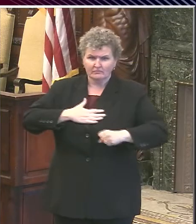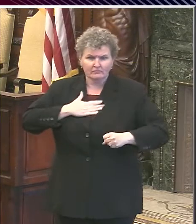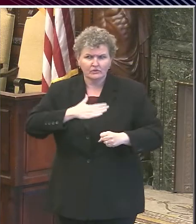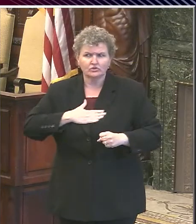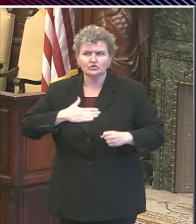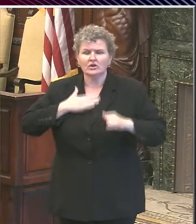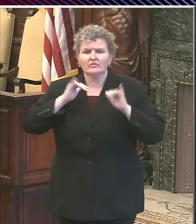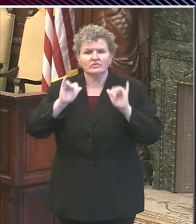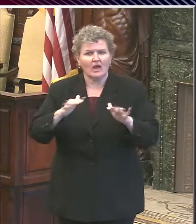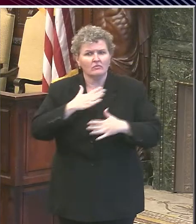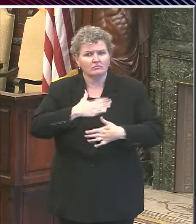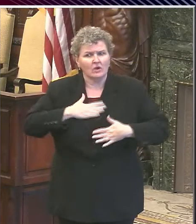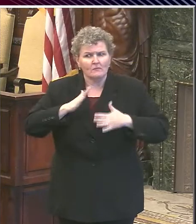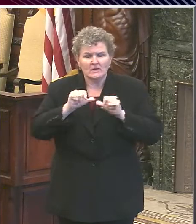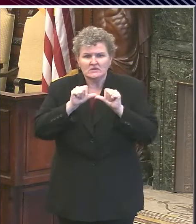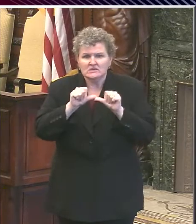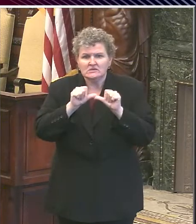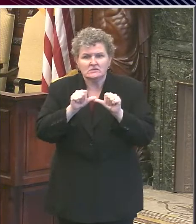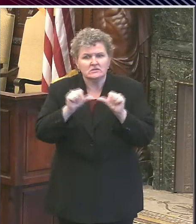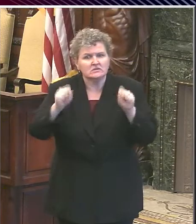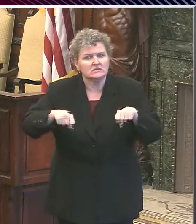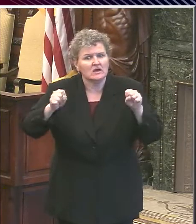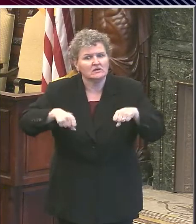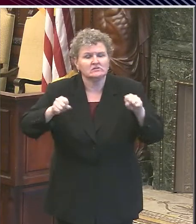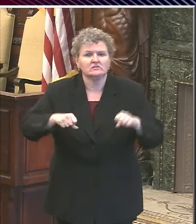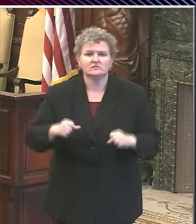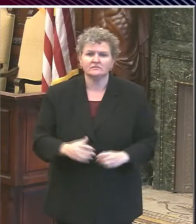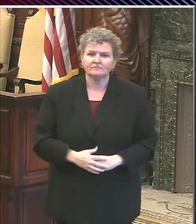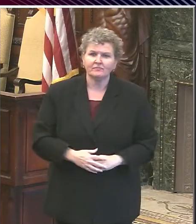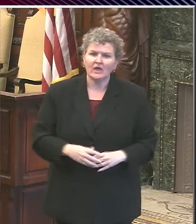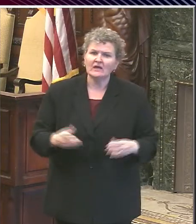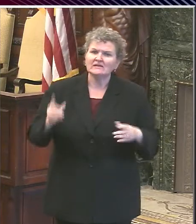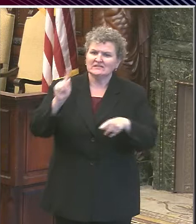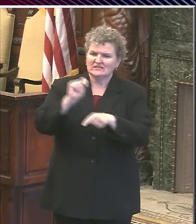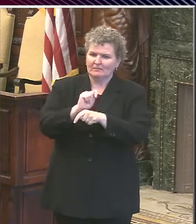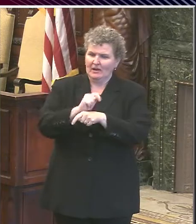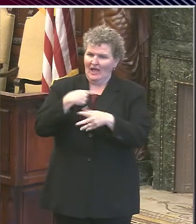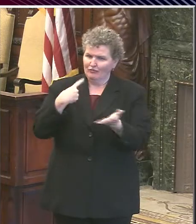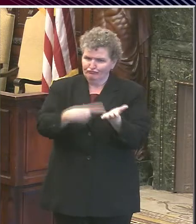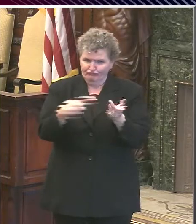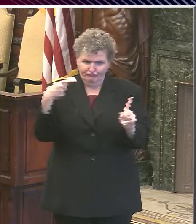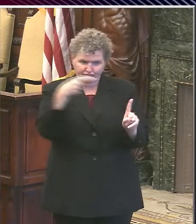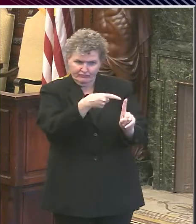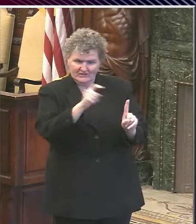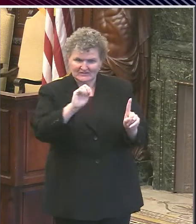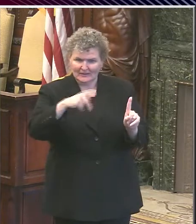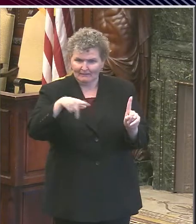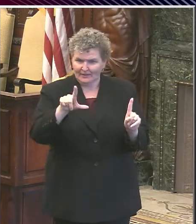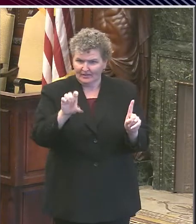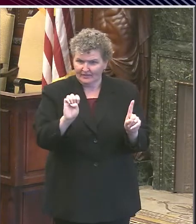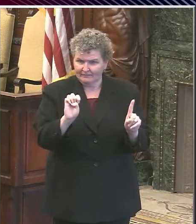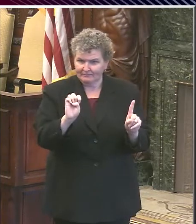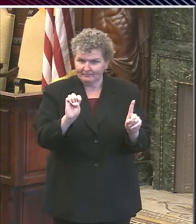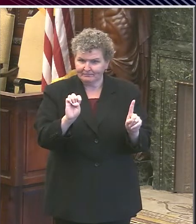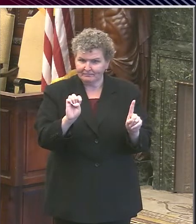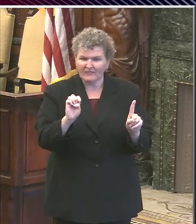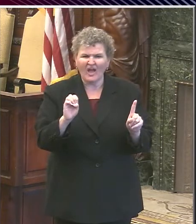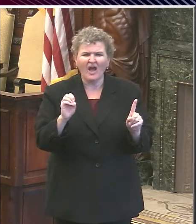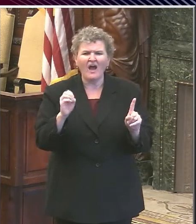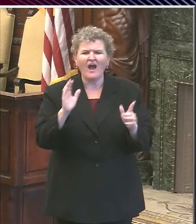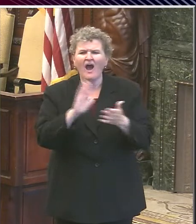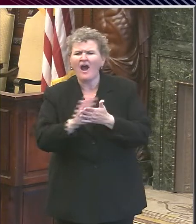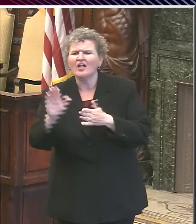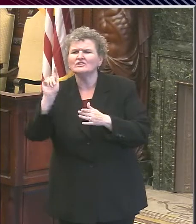up there. Now let me talk about the Temple outbreak. There have been outbreaks that have occurred in many colleges around the United States in the past 2 to 3